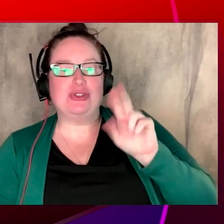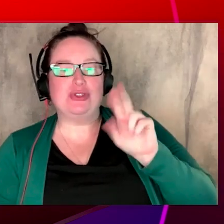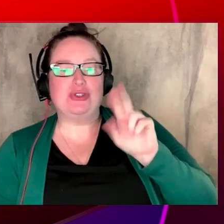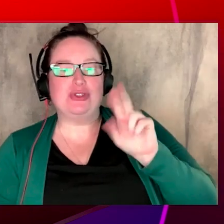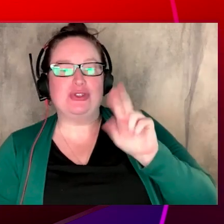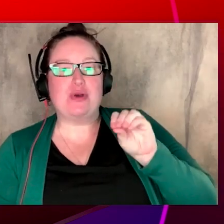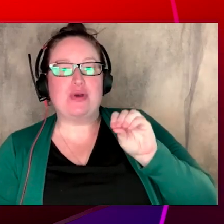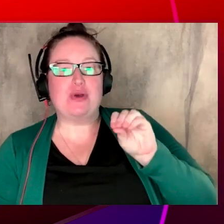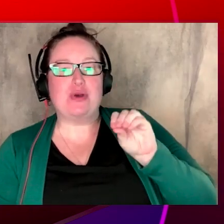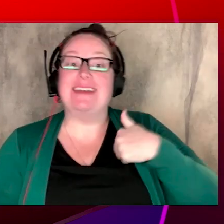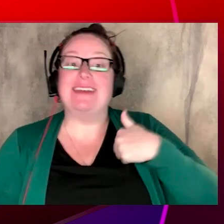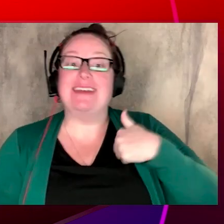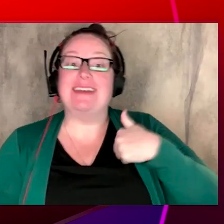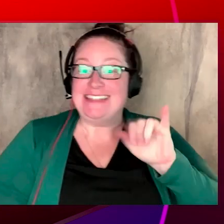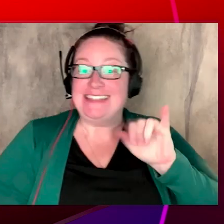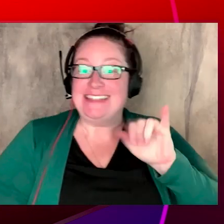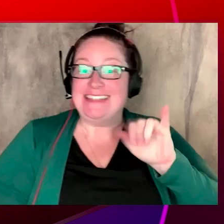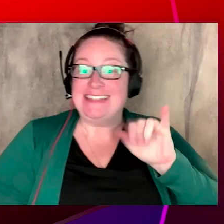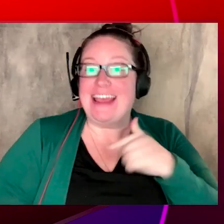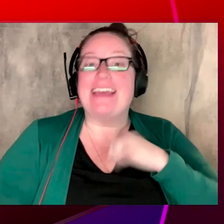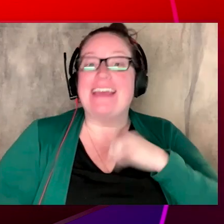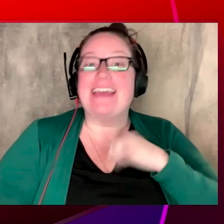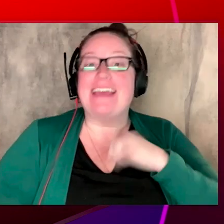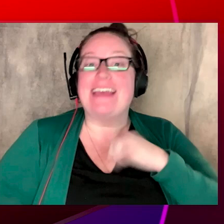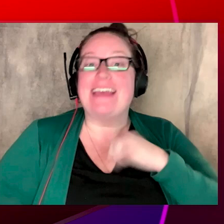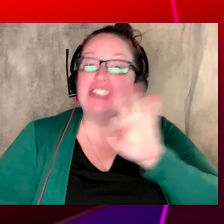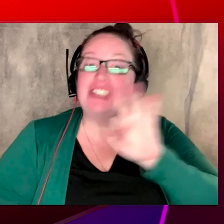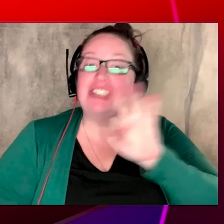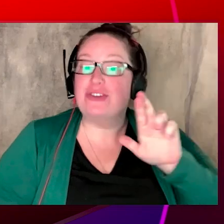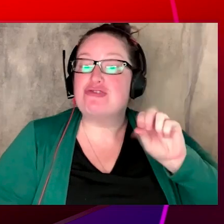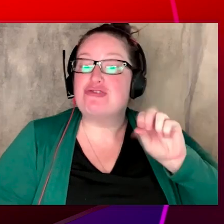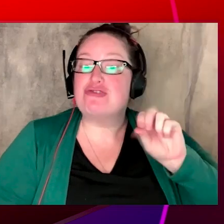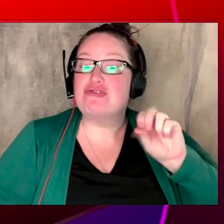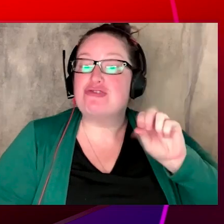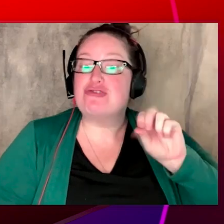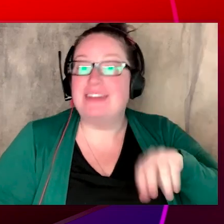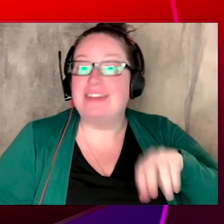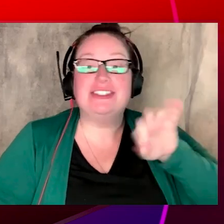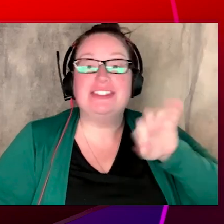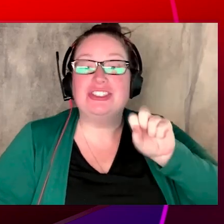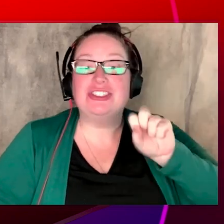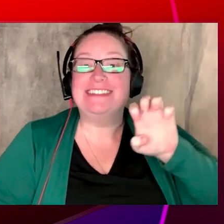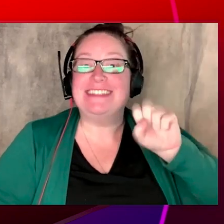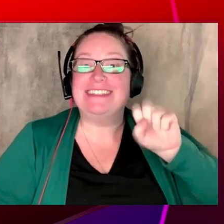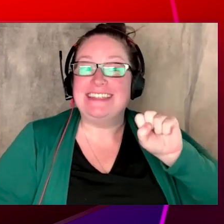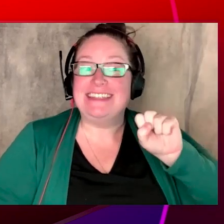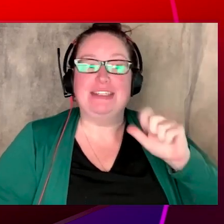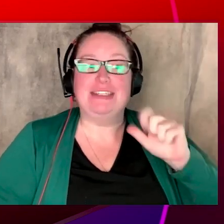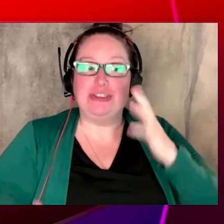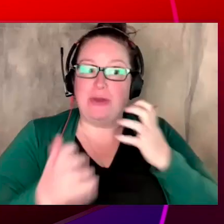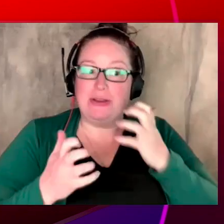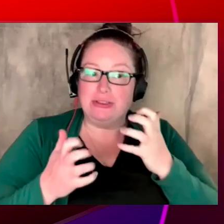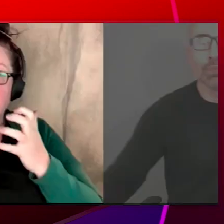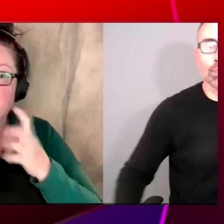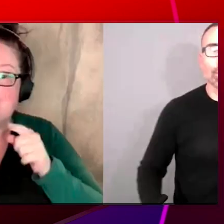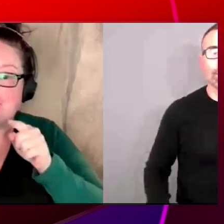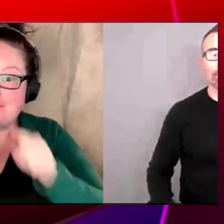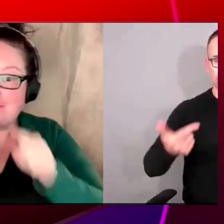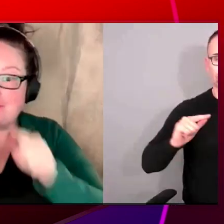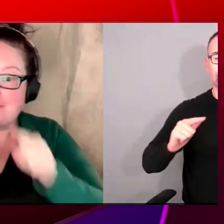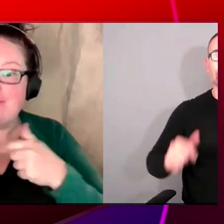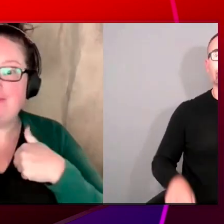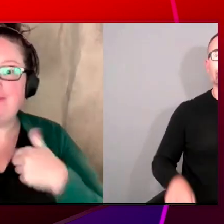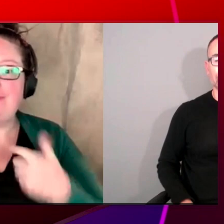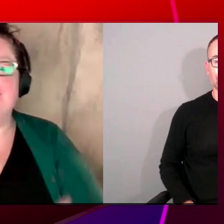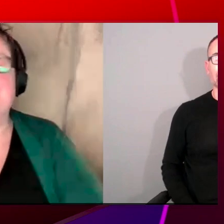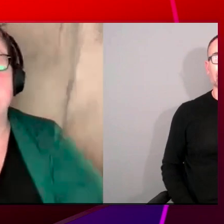Ron, Jesse, and Brandon. So would you guys like to introduce yourselves very quickly? Hi, I'm Brandon Lindauer. I am a content production specialist and